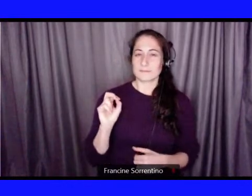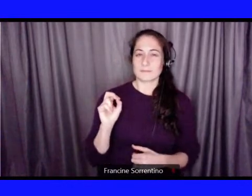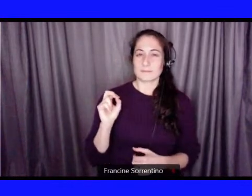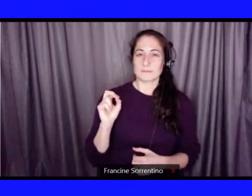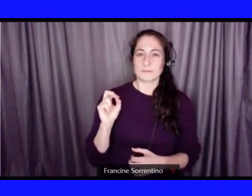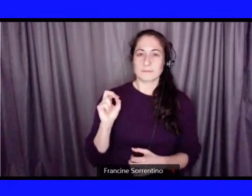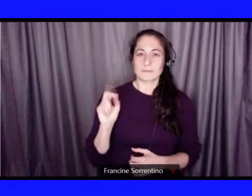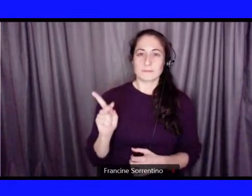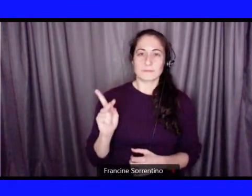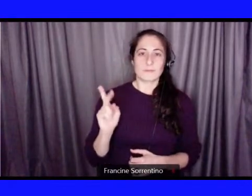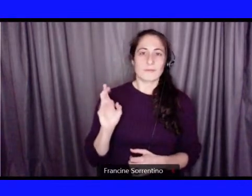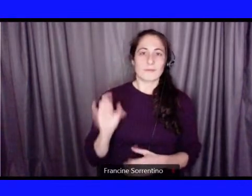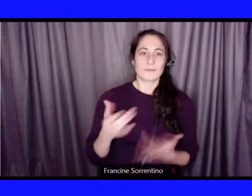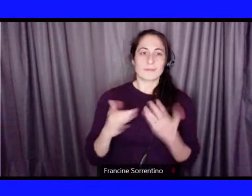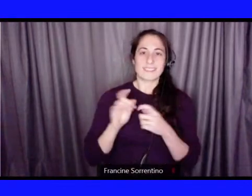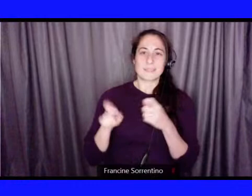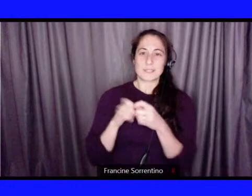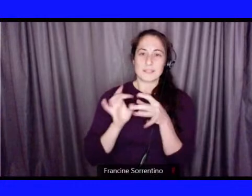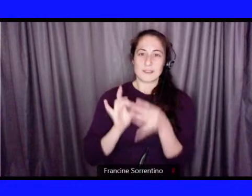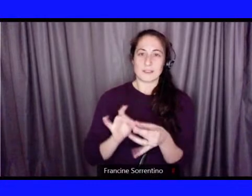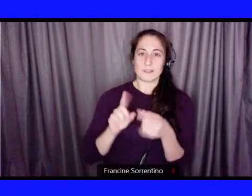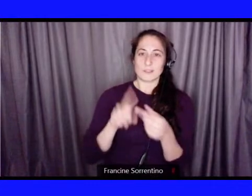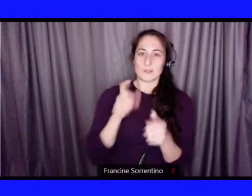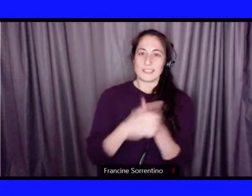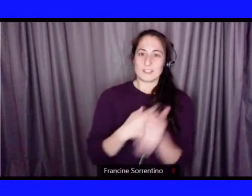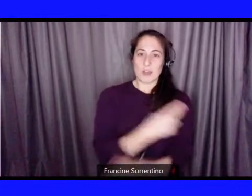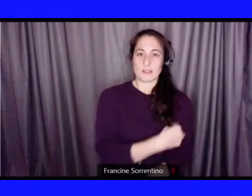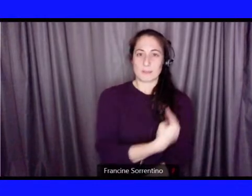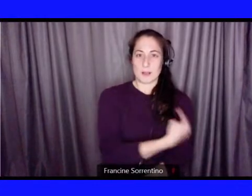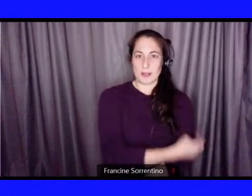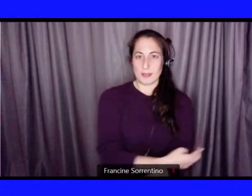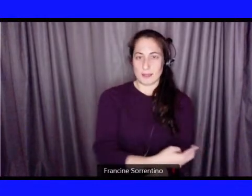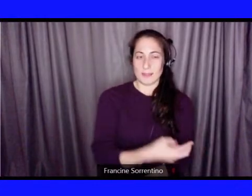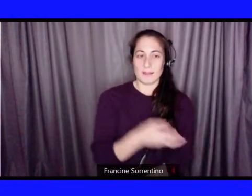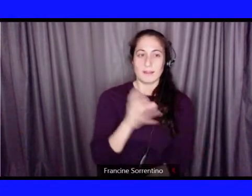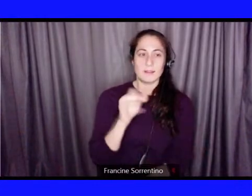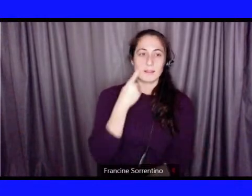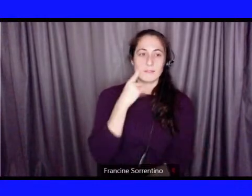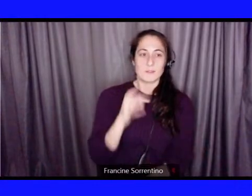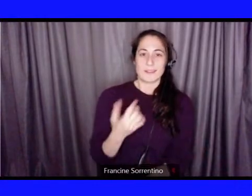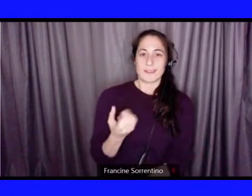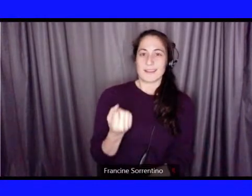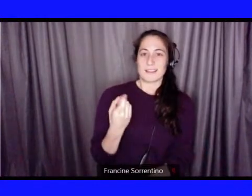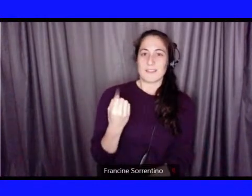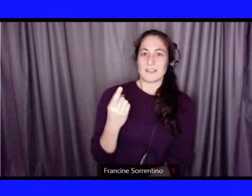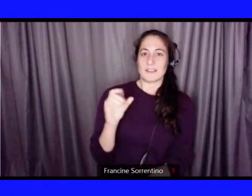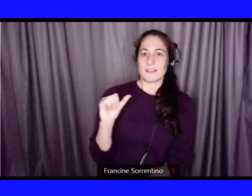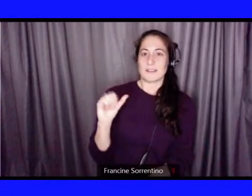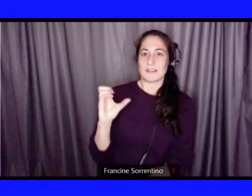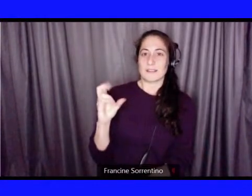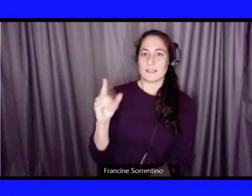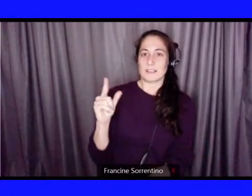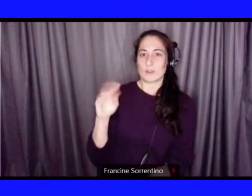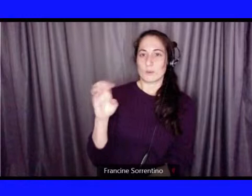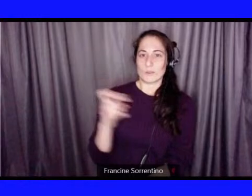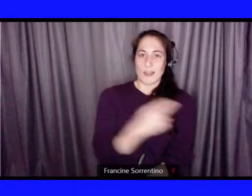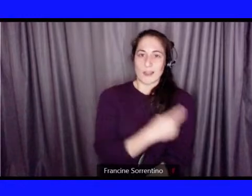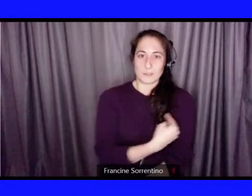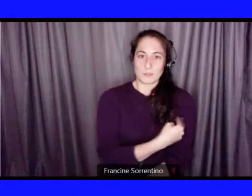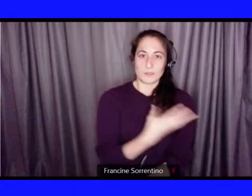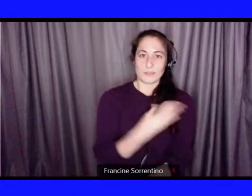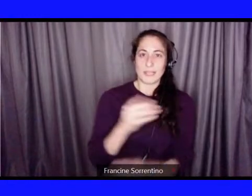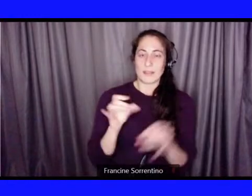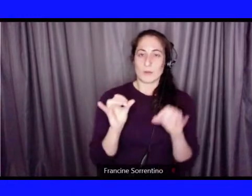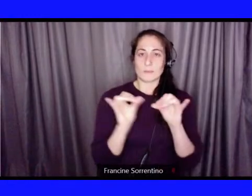contract for it. So our next step is really implementing it within the 11 hospitals.